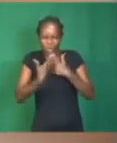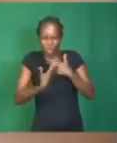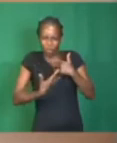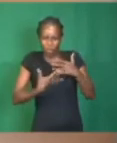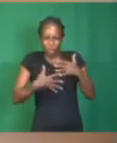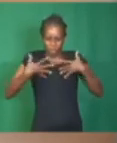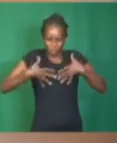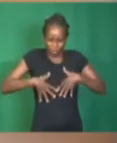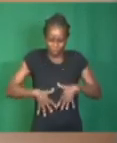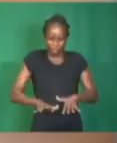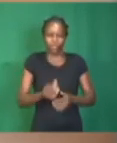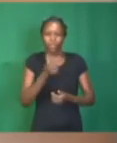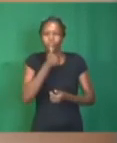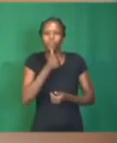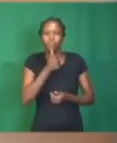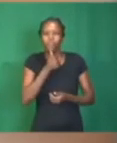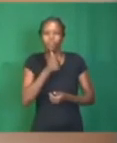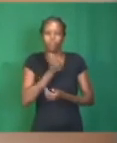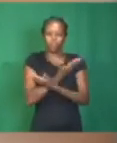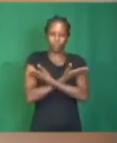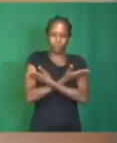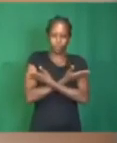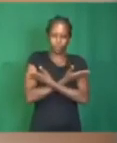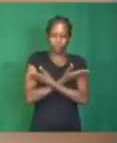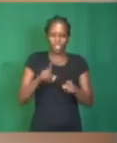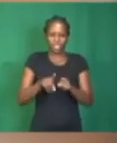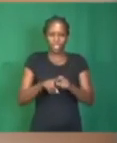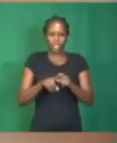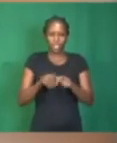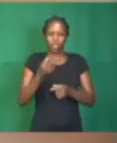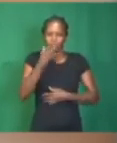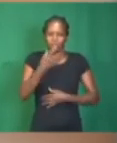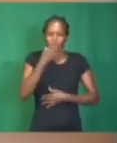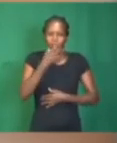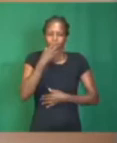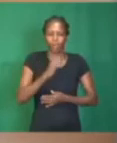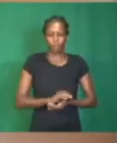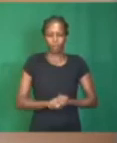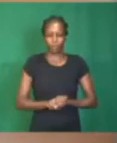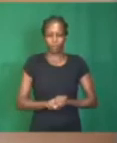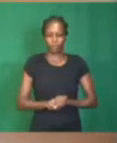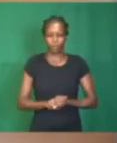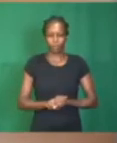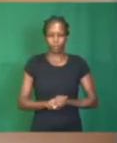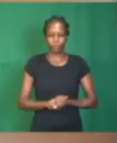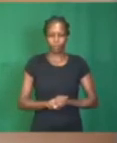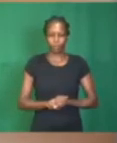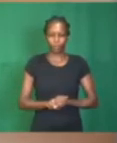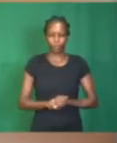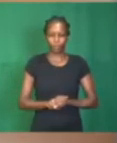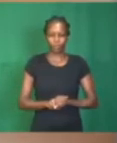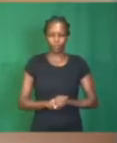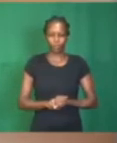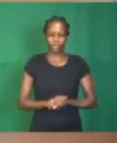used by the body during processes like respiration. That's all about